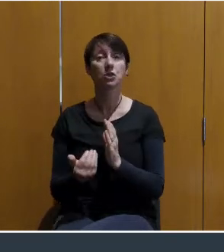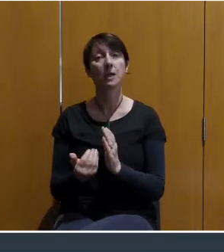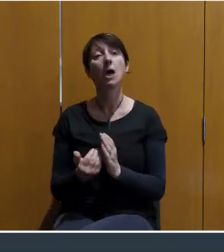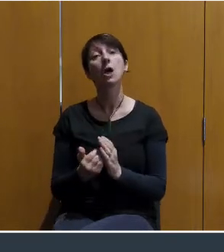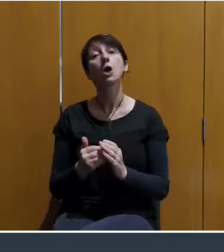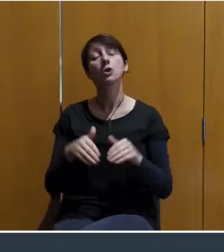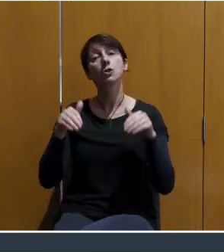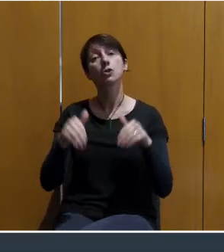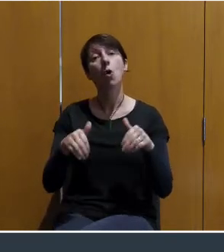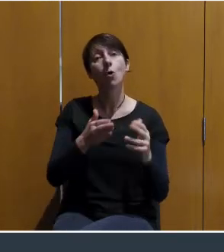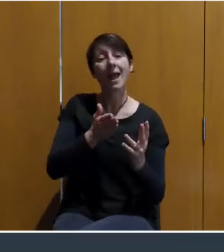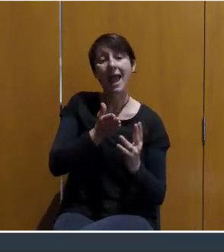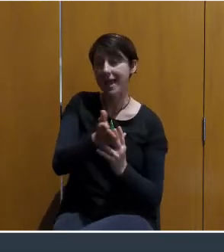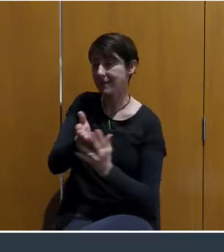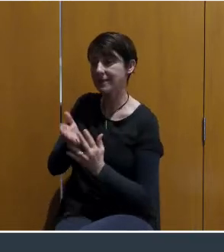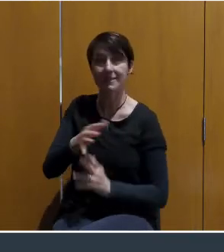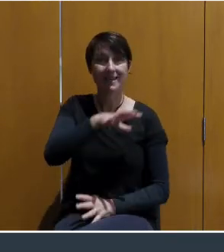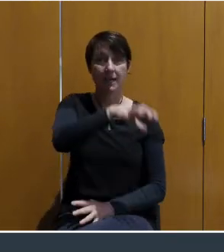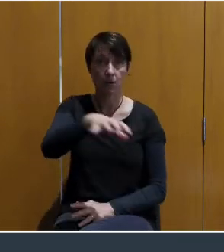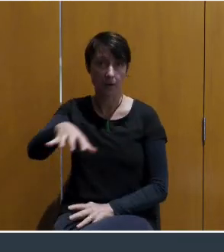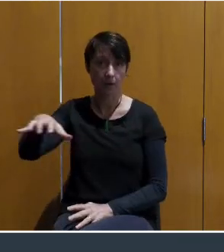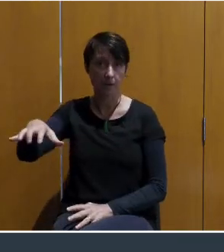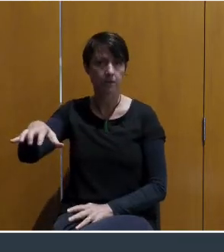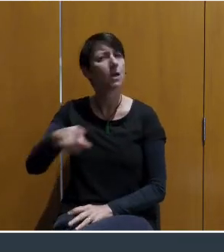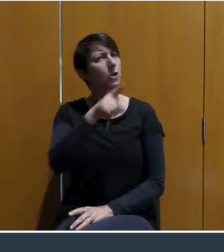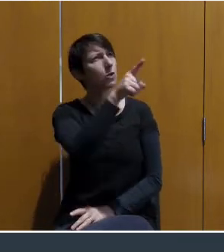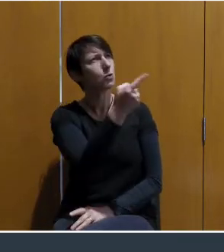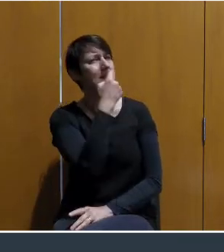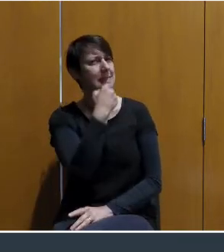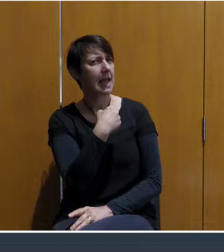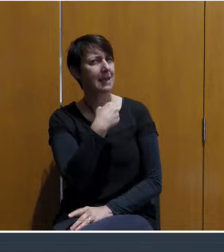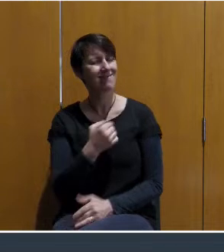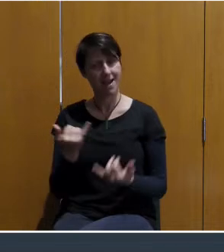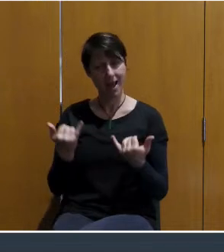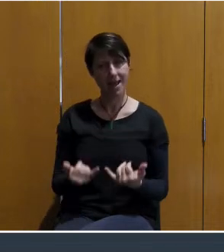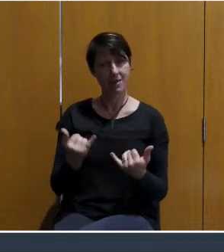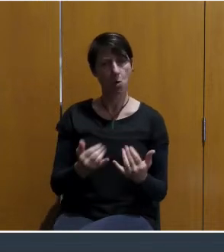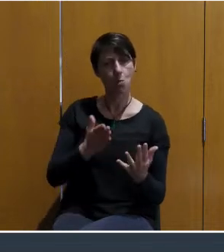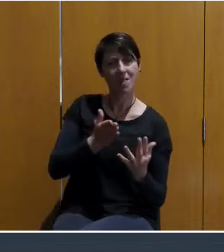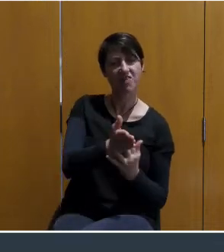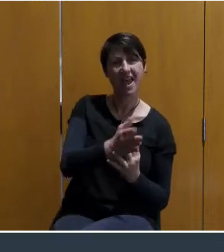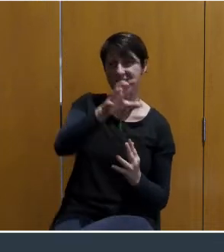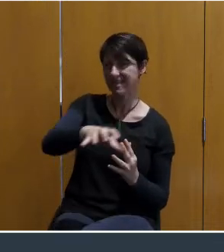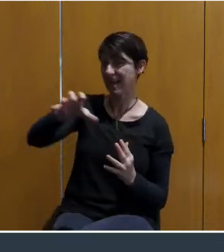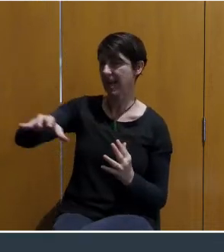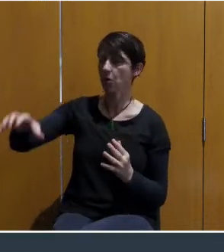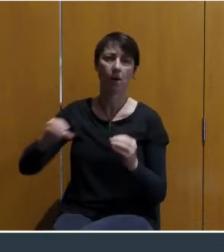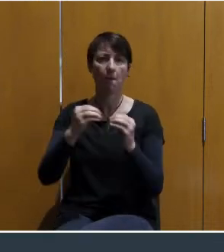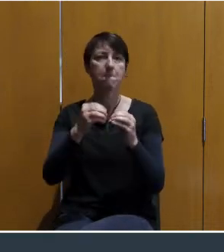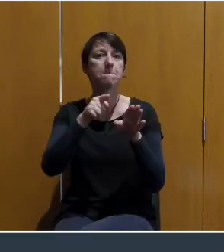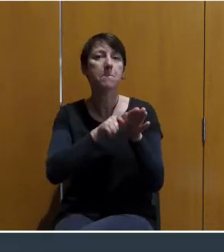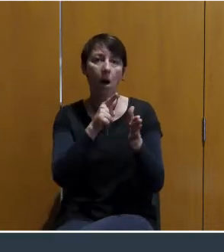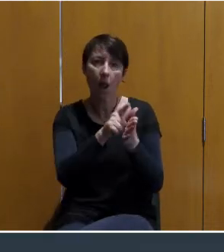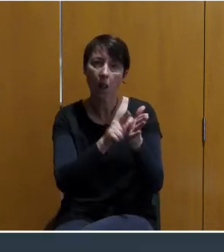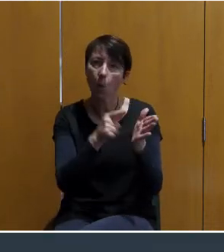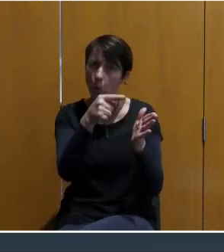access areas. You are saying that the current access area bylaws are leading to confusion about where